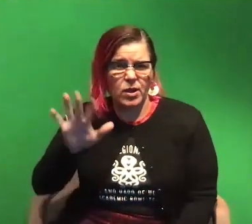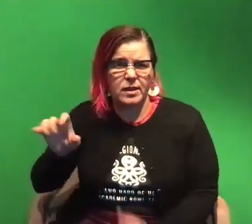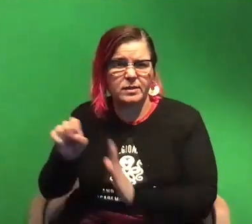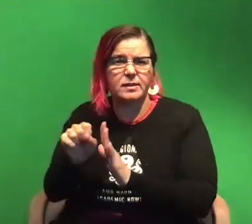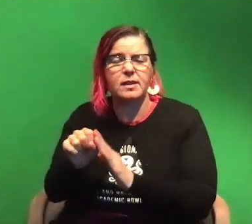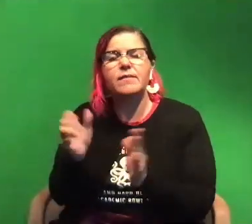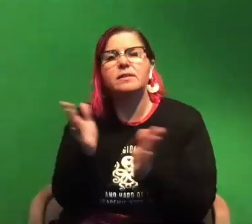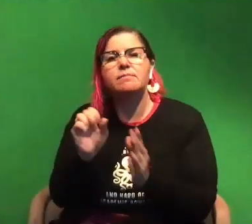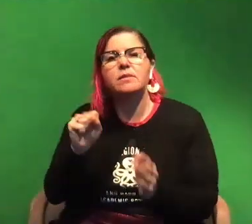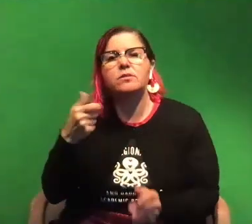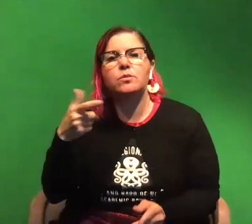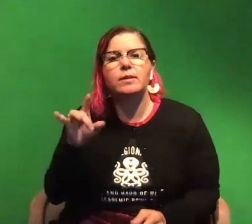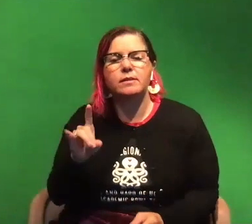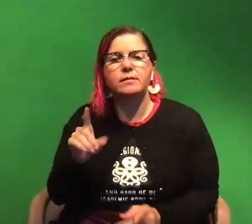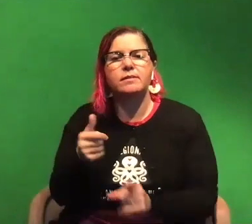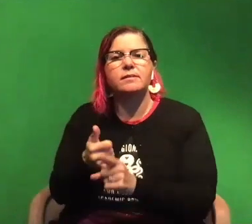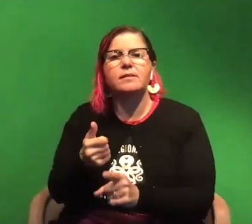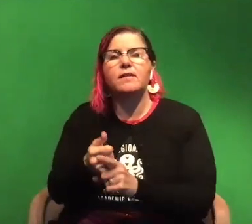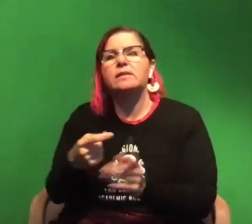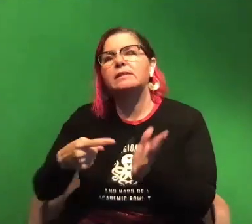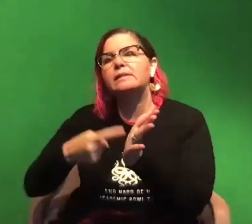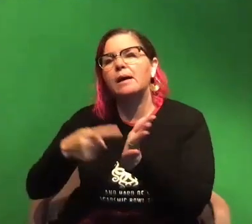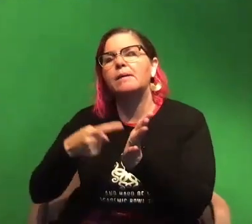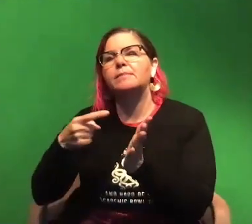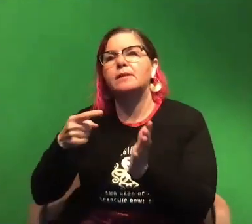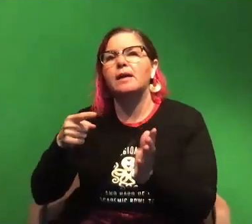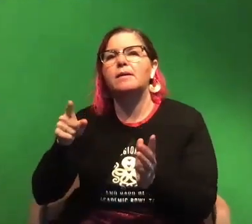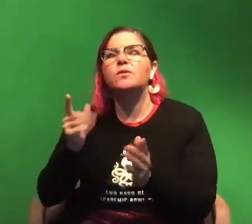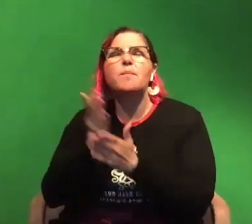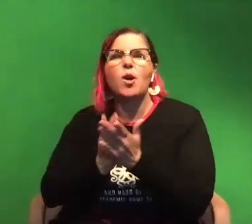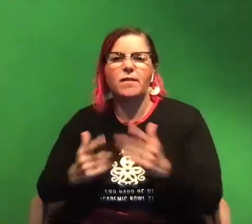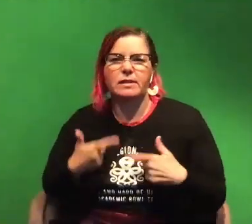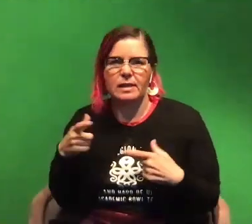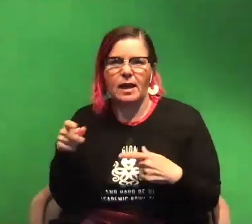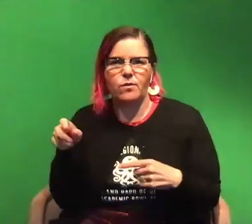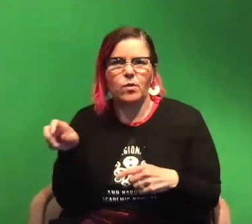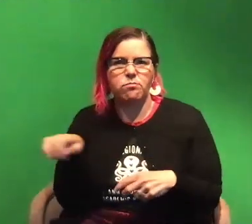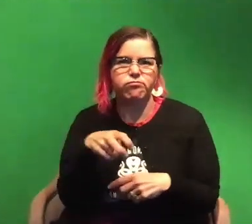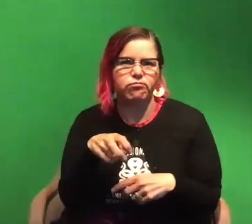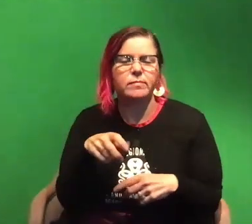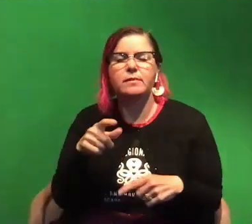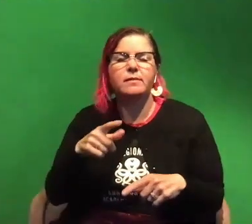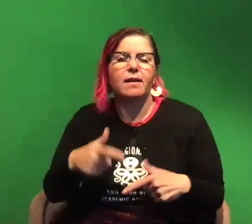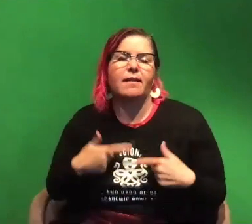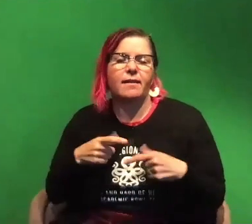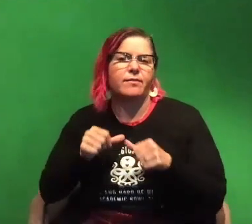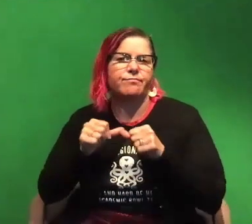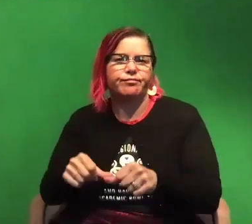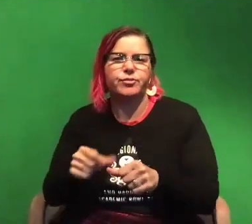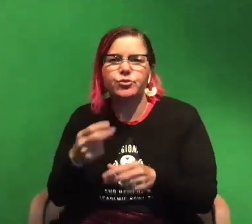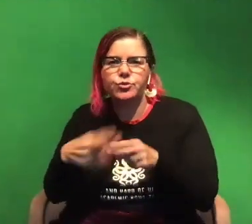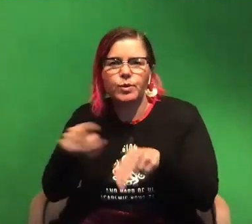squid that sometimes goes there, but only for part of its life. It can't live there all the time. It just goes there for like a little bit of